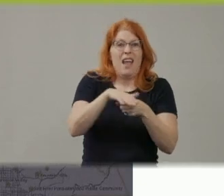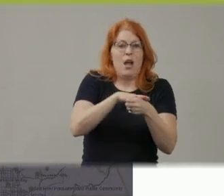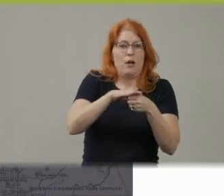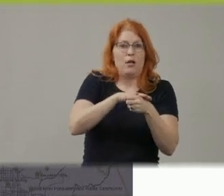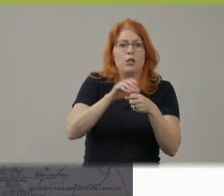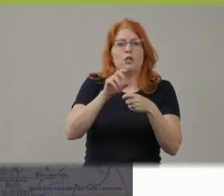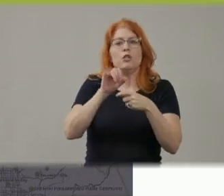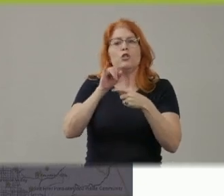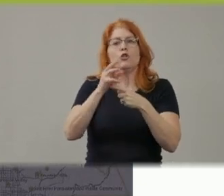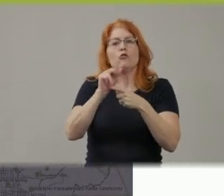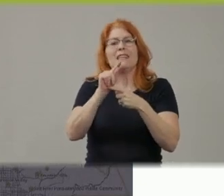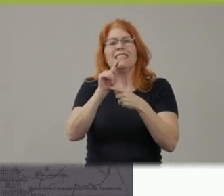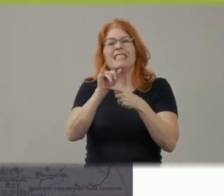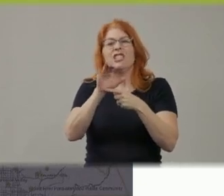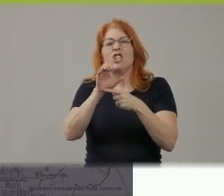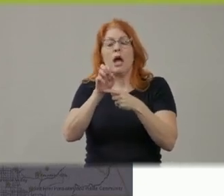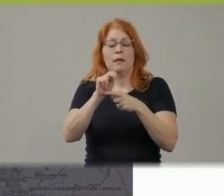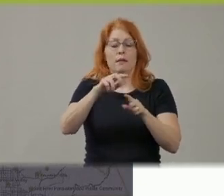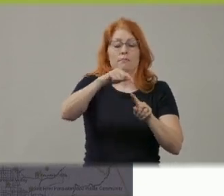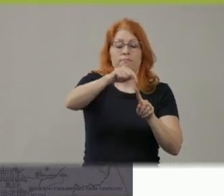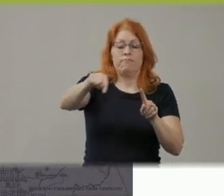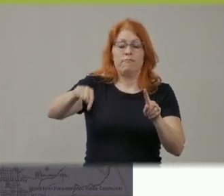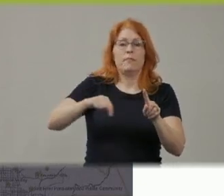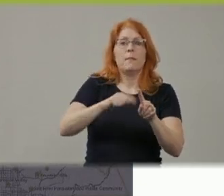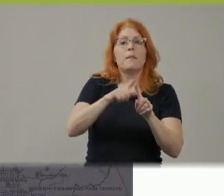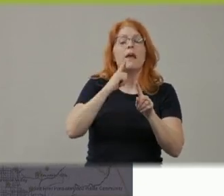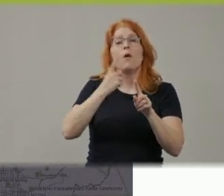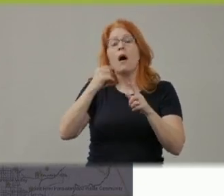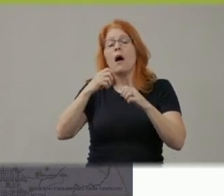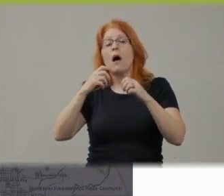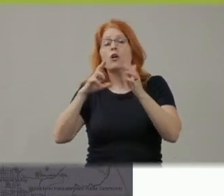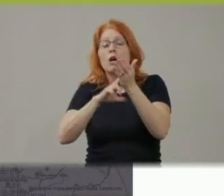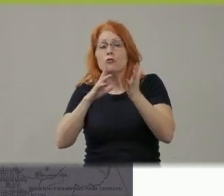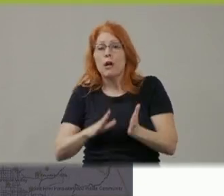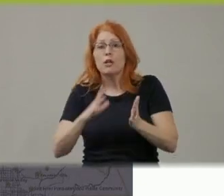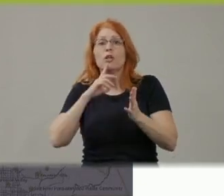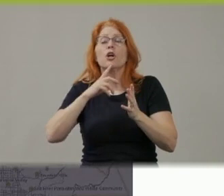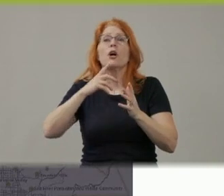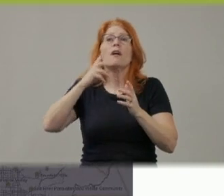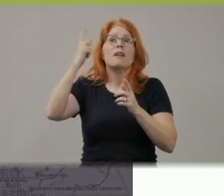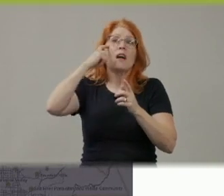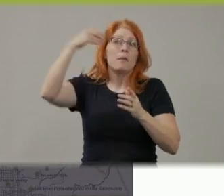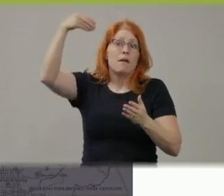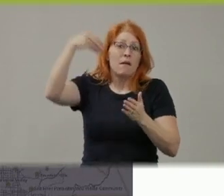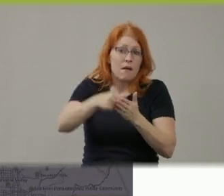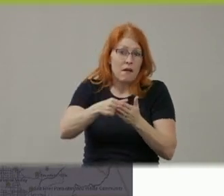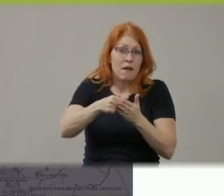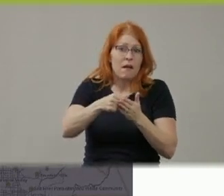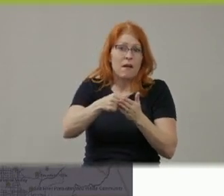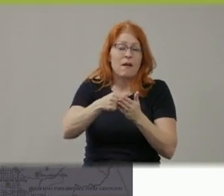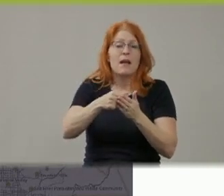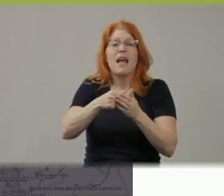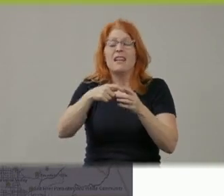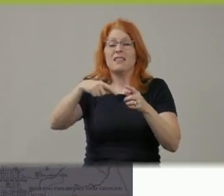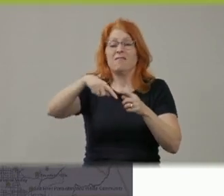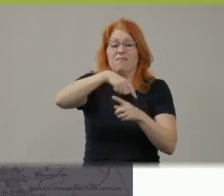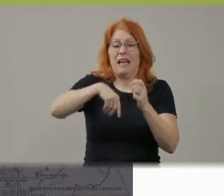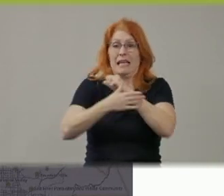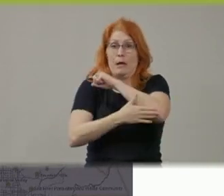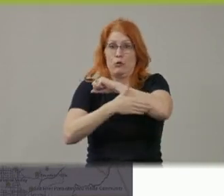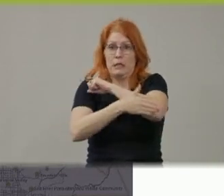plan. This is made by a contractor funded by the federal government, and it's regional through our county. And so the